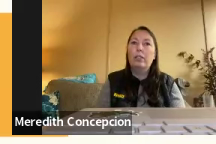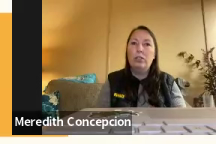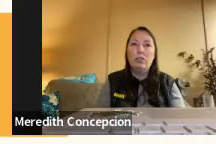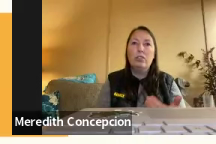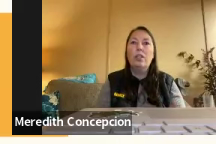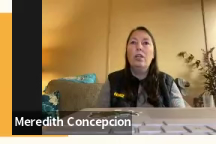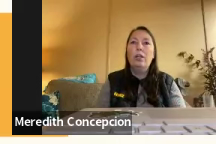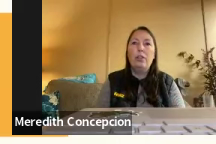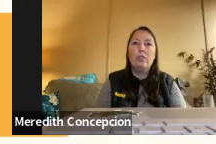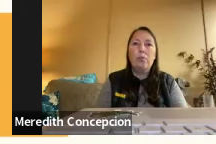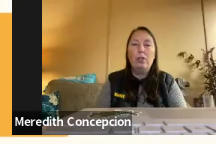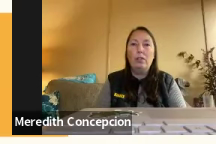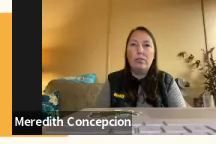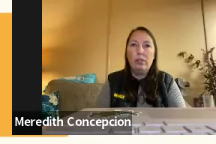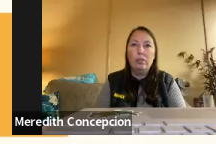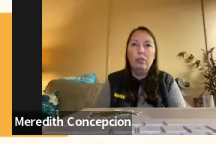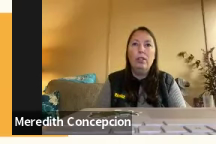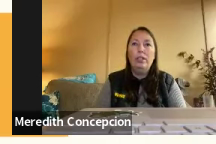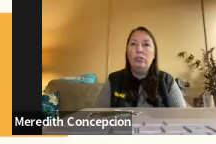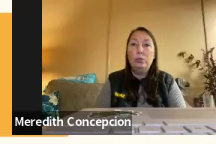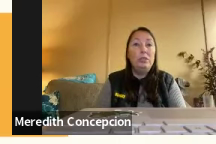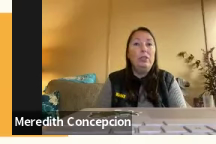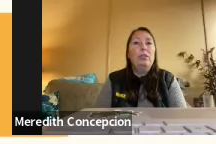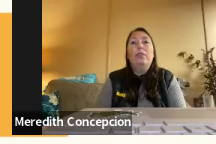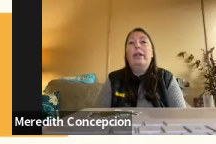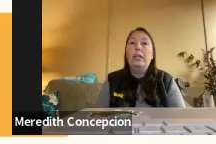heard Black, Indigenous, and other communities of color,